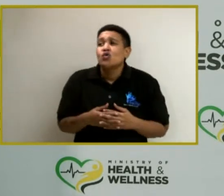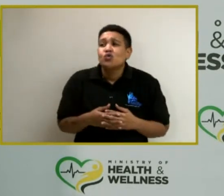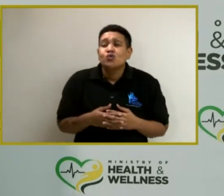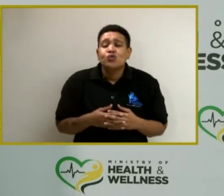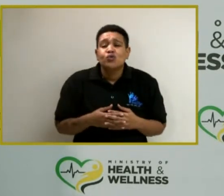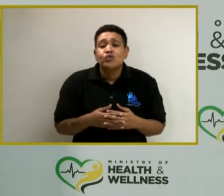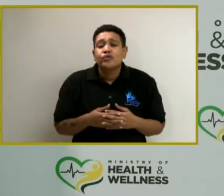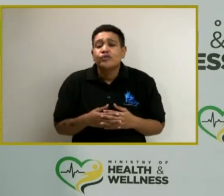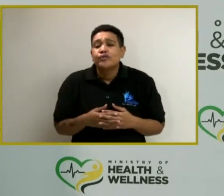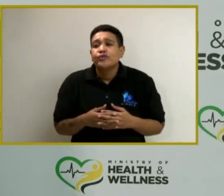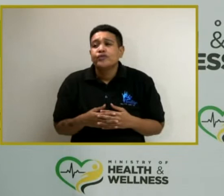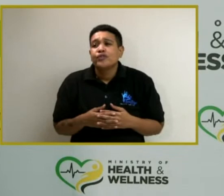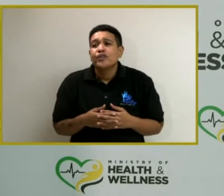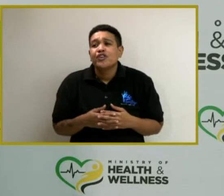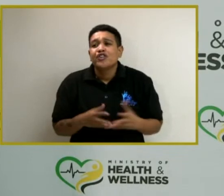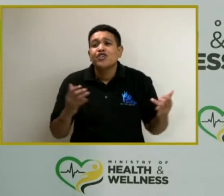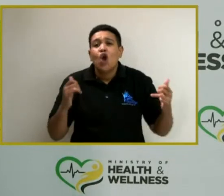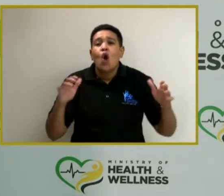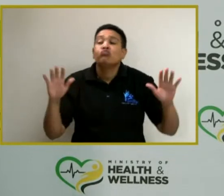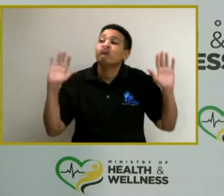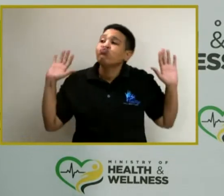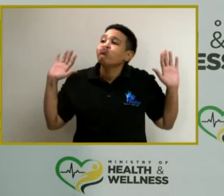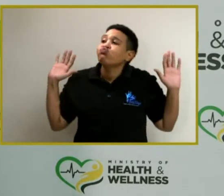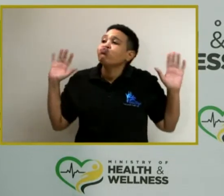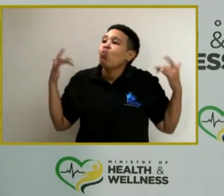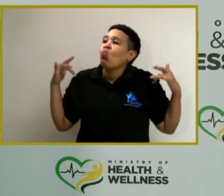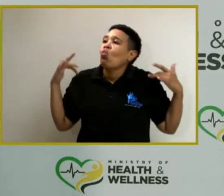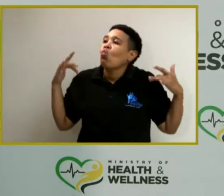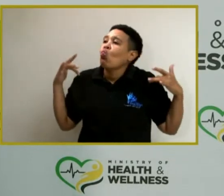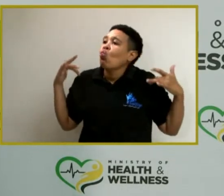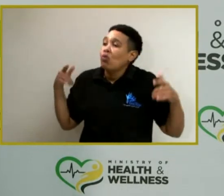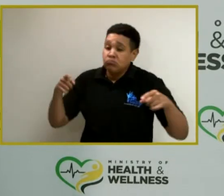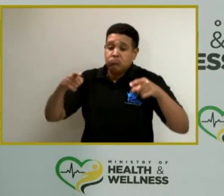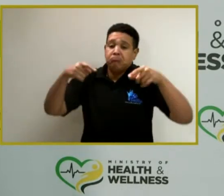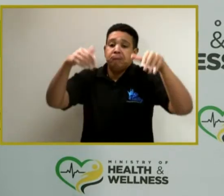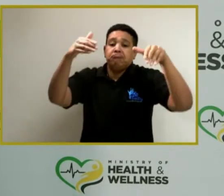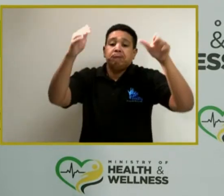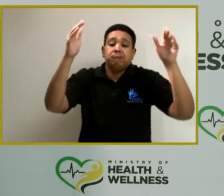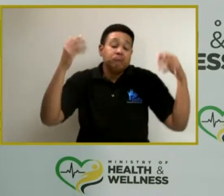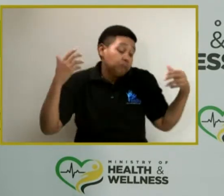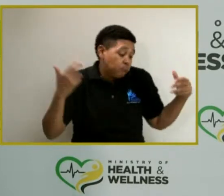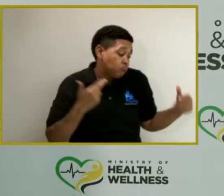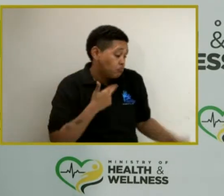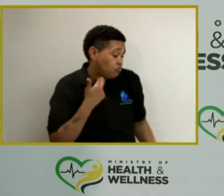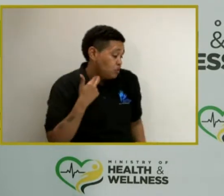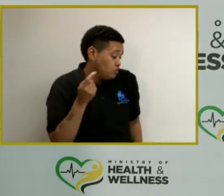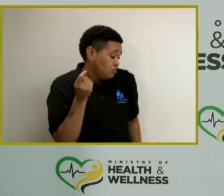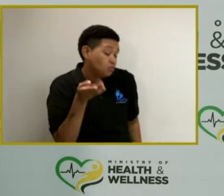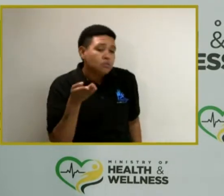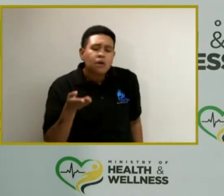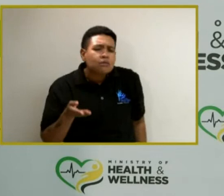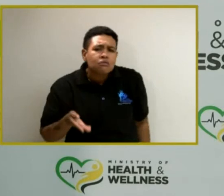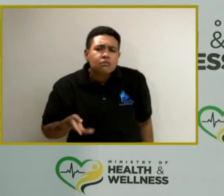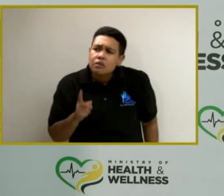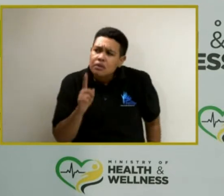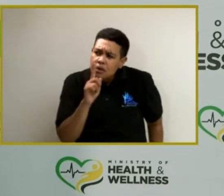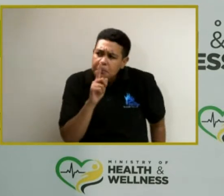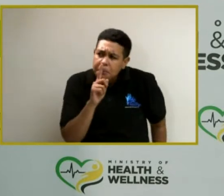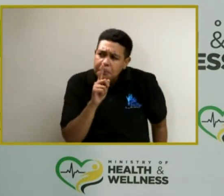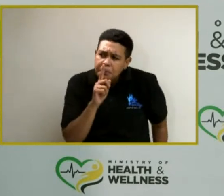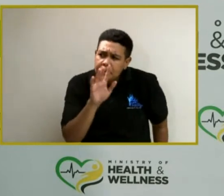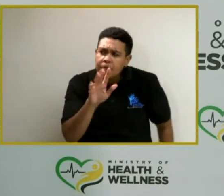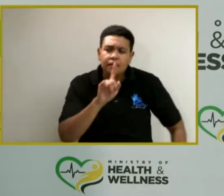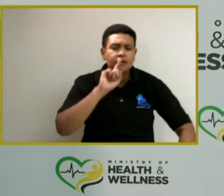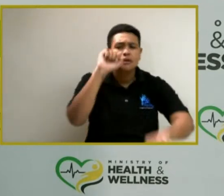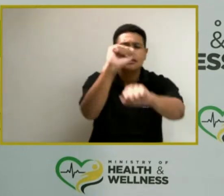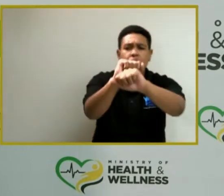we have taken a hands-off approach in response to the threat by COVID, even during this fourth wave. The